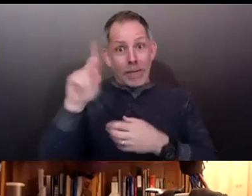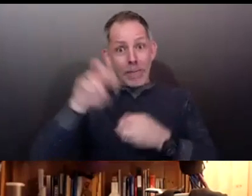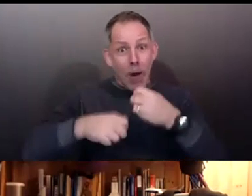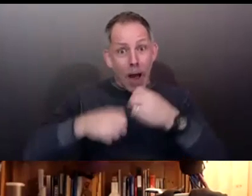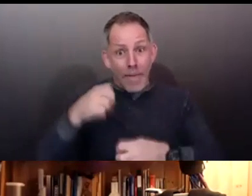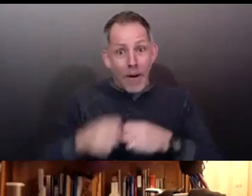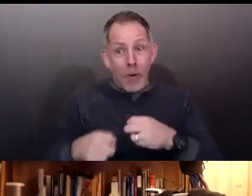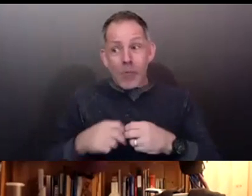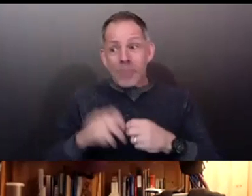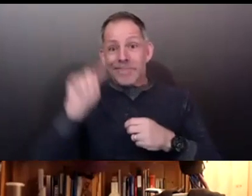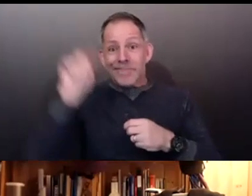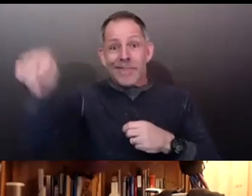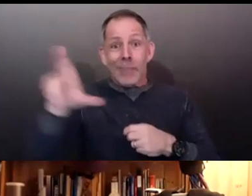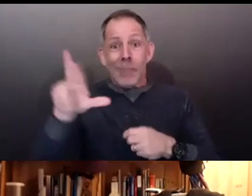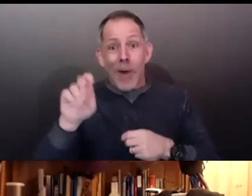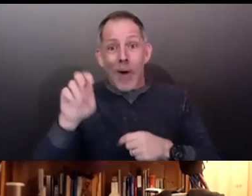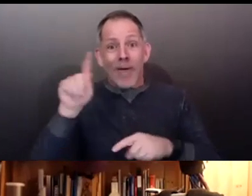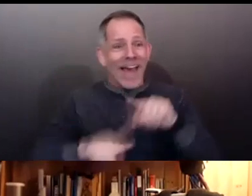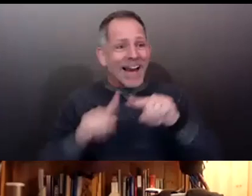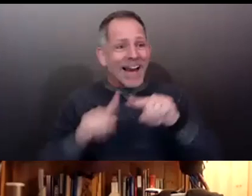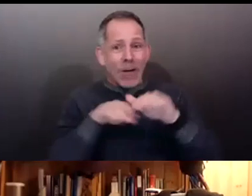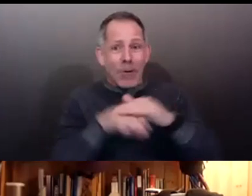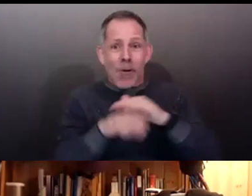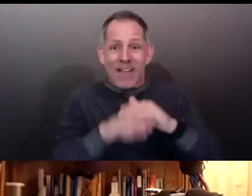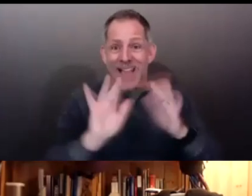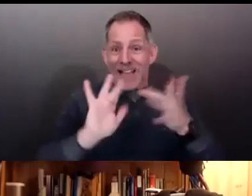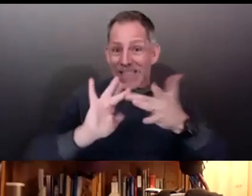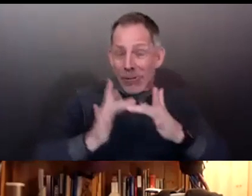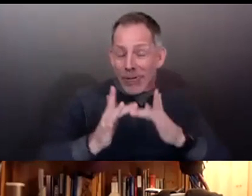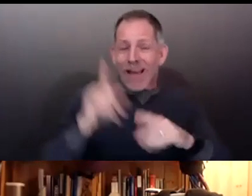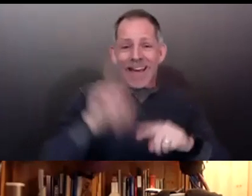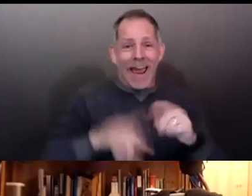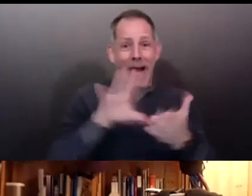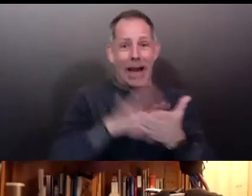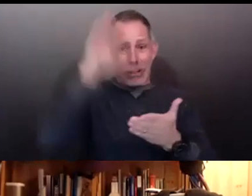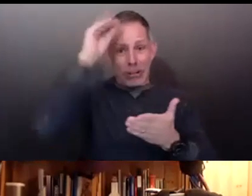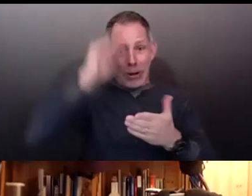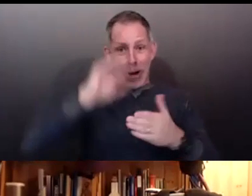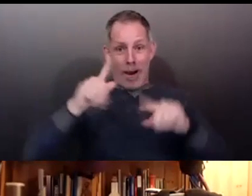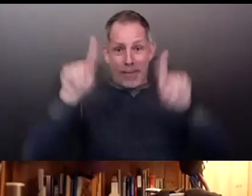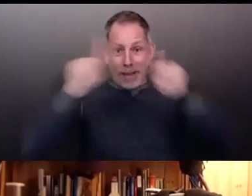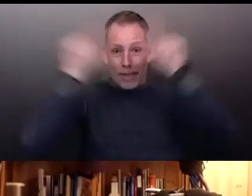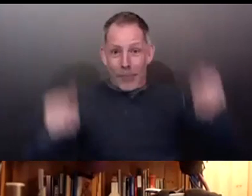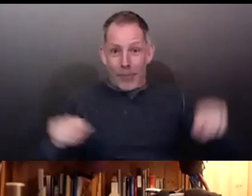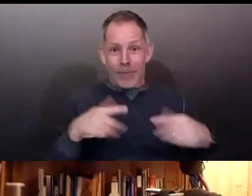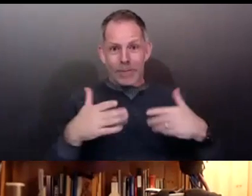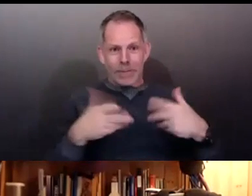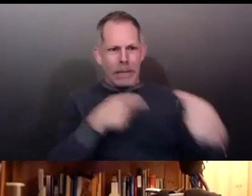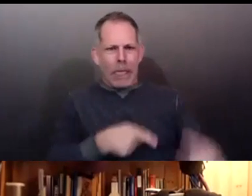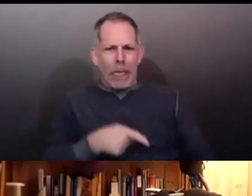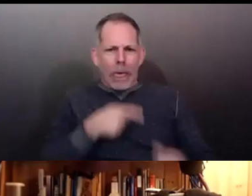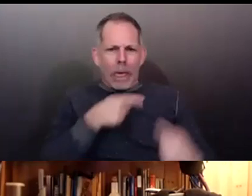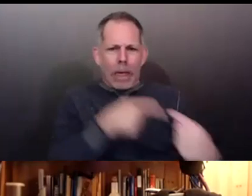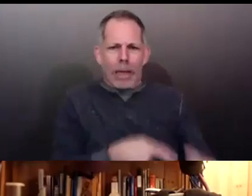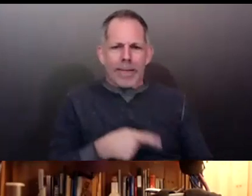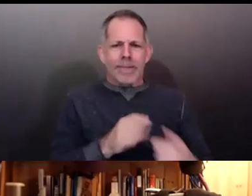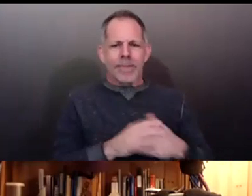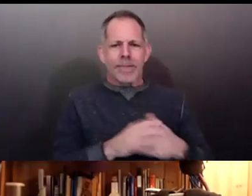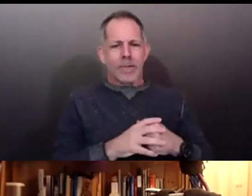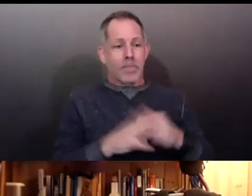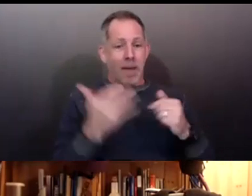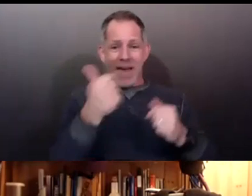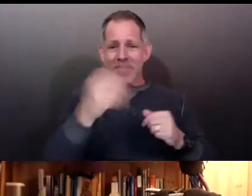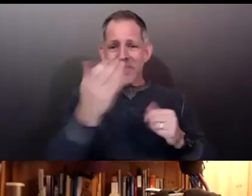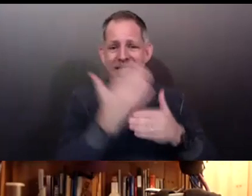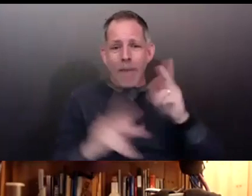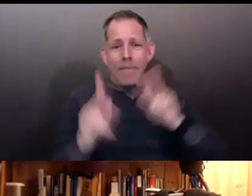access the remote means, or your child has other special needs, to please bring that to the attention